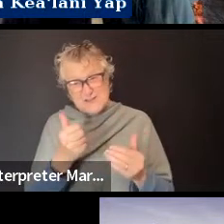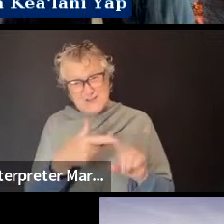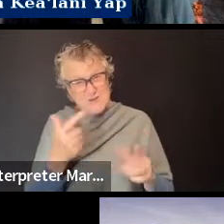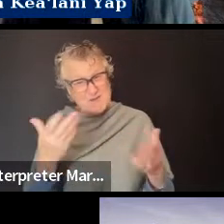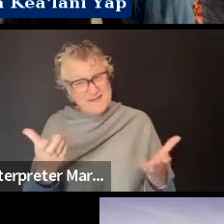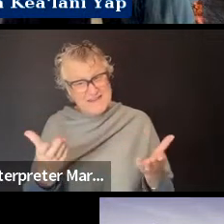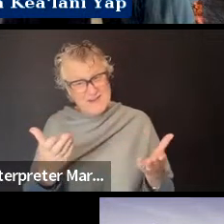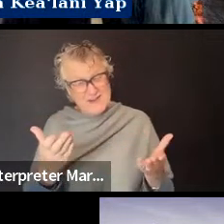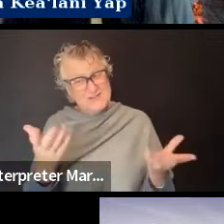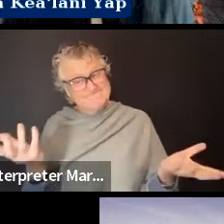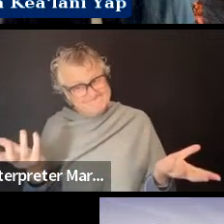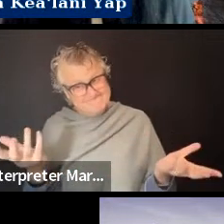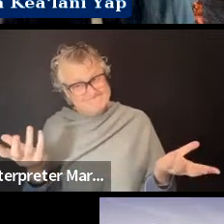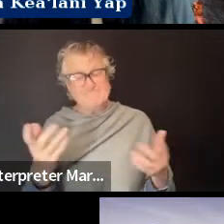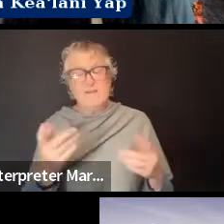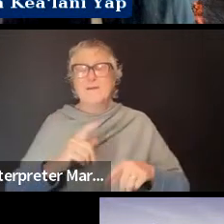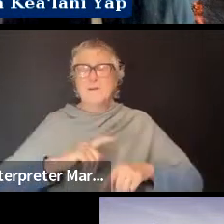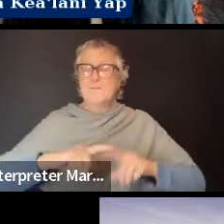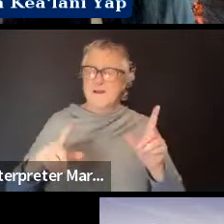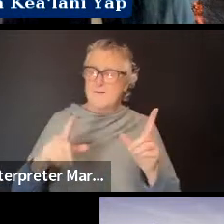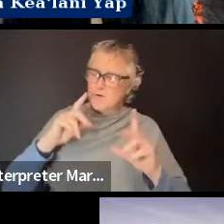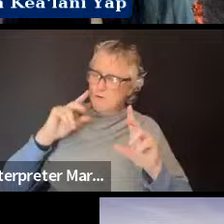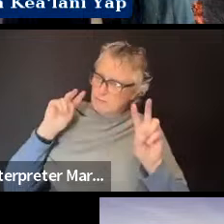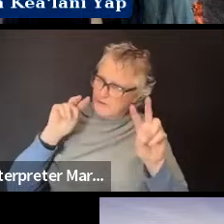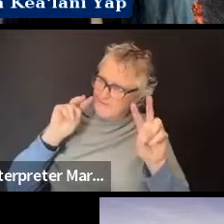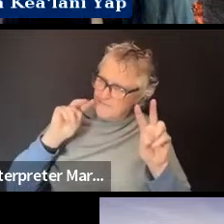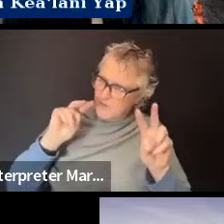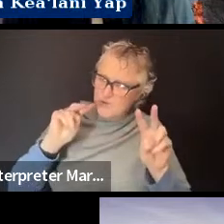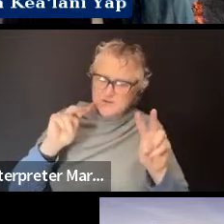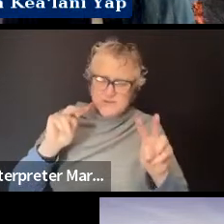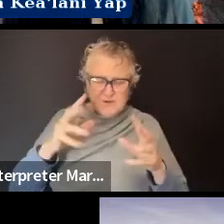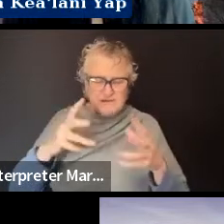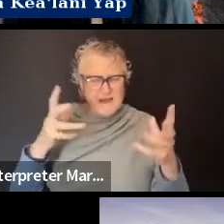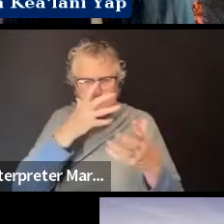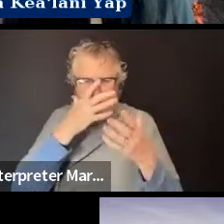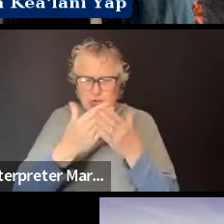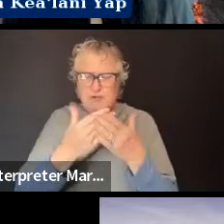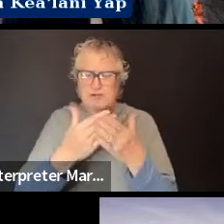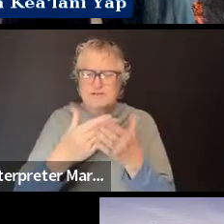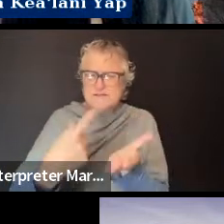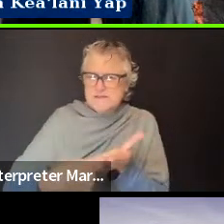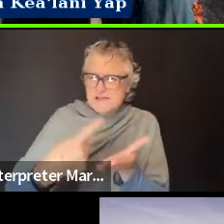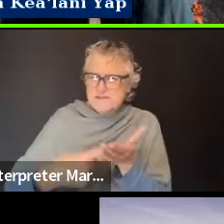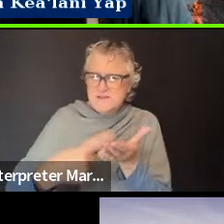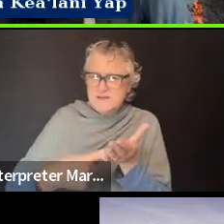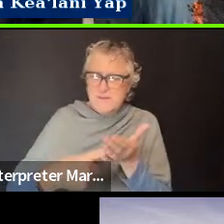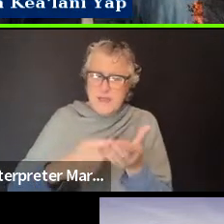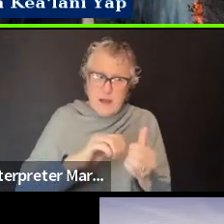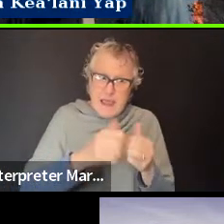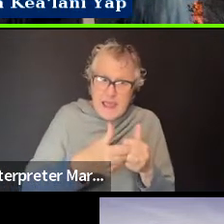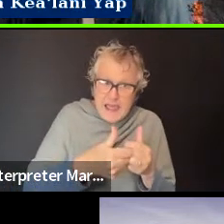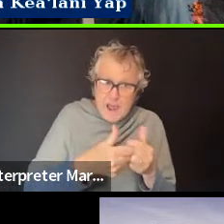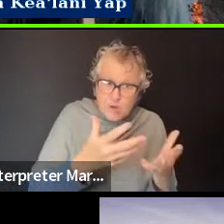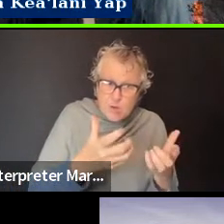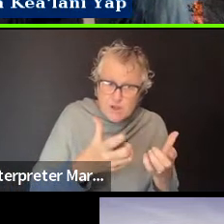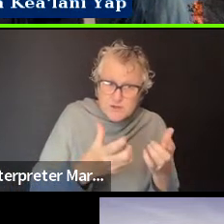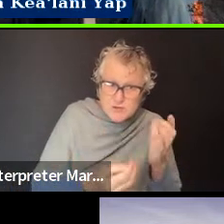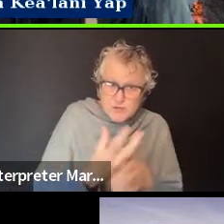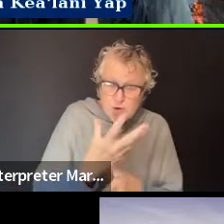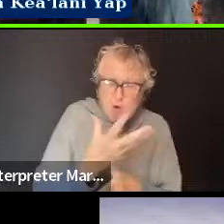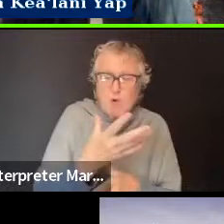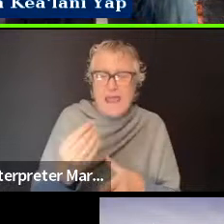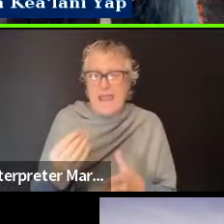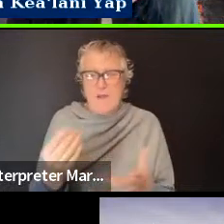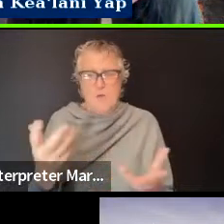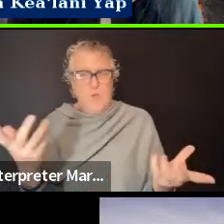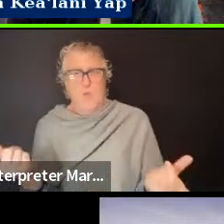having a lot of good discussion about how we want to grow and where we want to grow. Thanks, Anita. Thanks, Lynn. Next, we'd